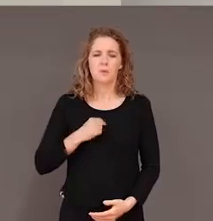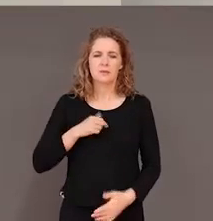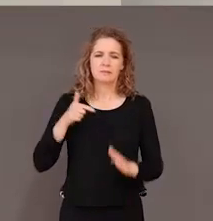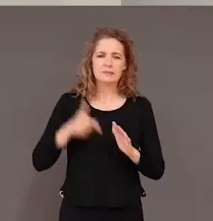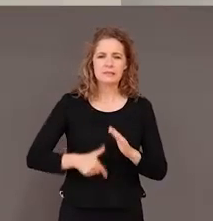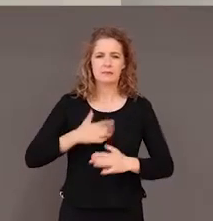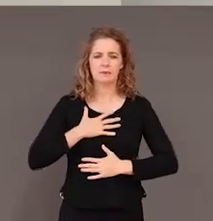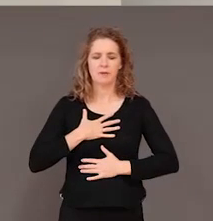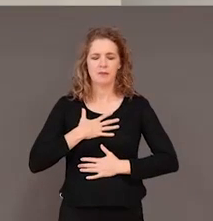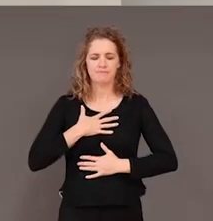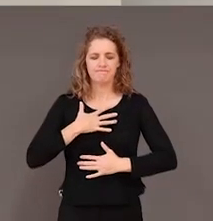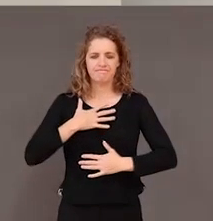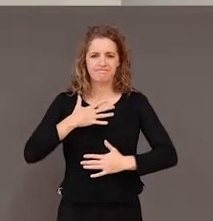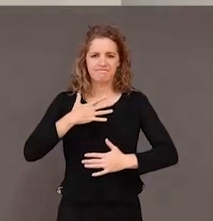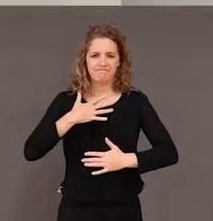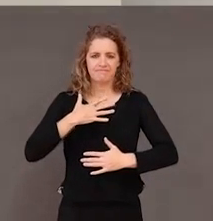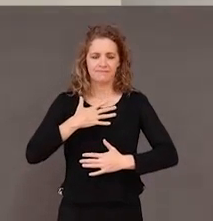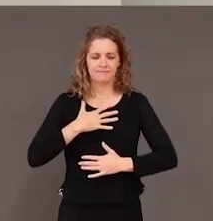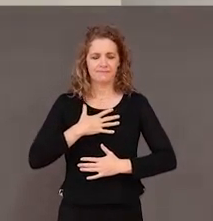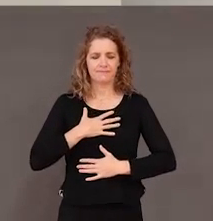Take a couple of deep breaths.